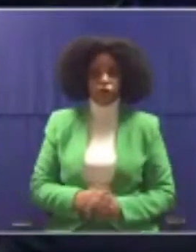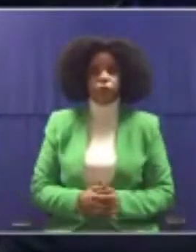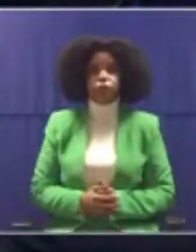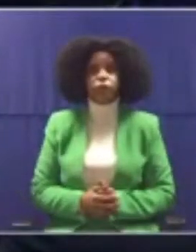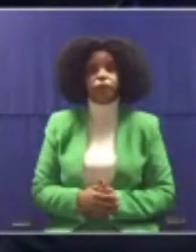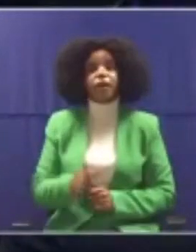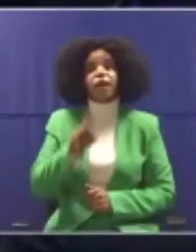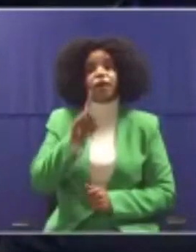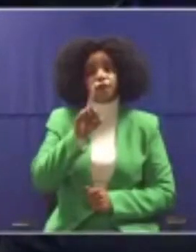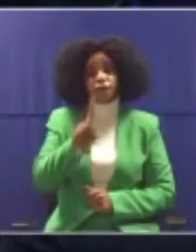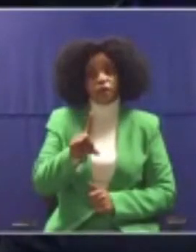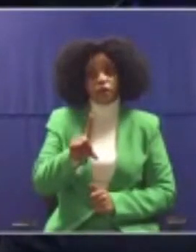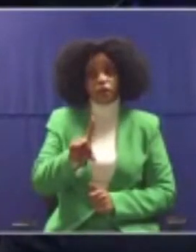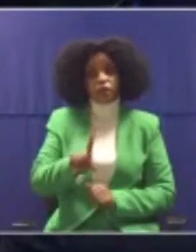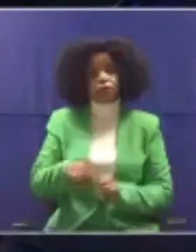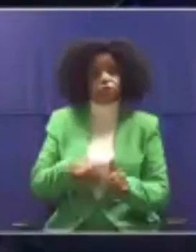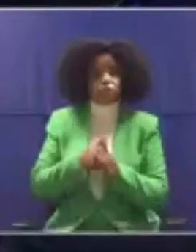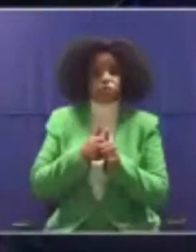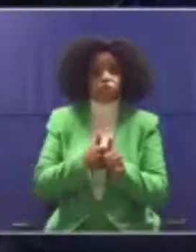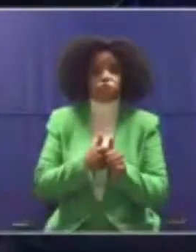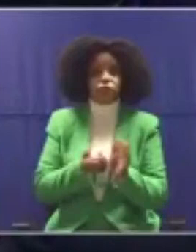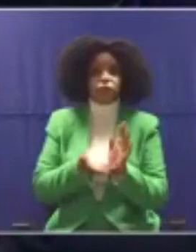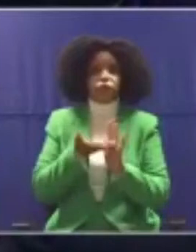supplementary question will be asked